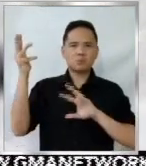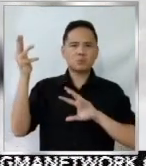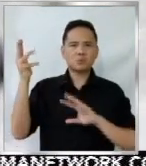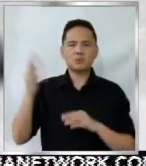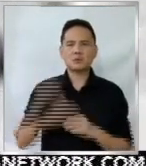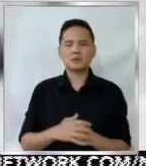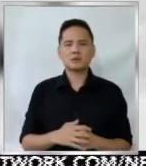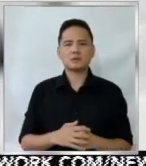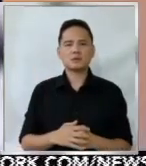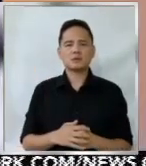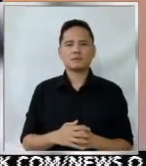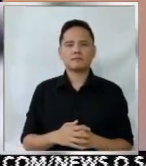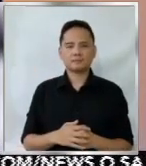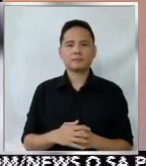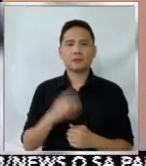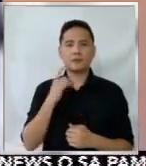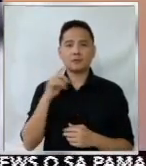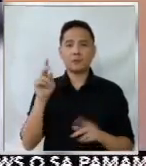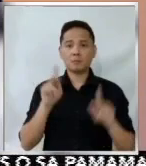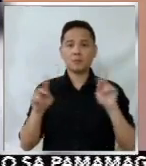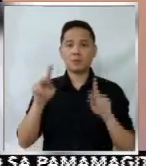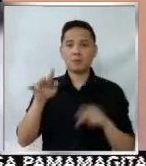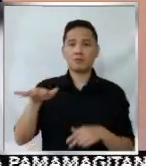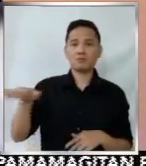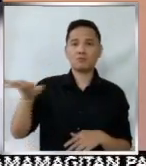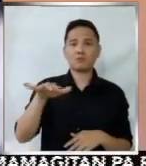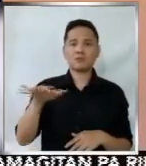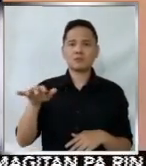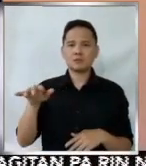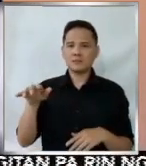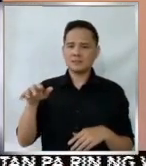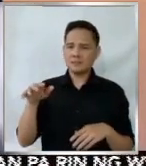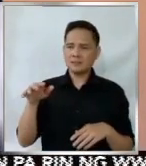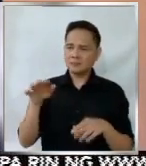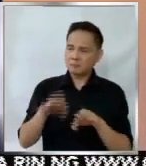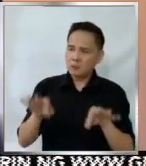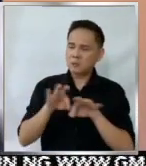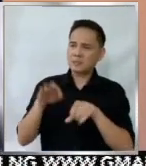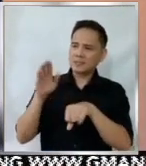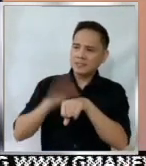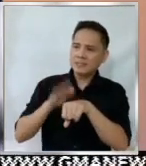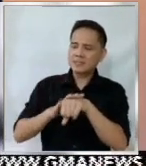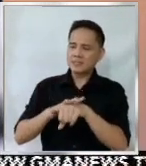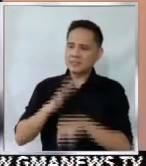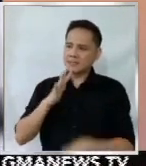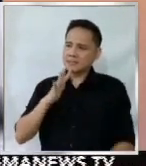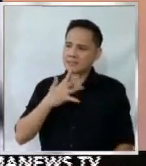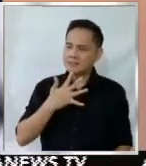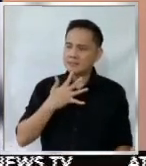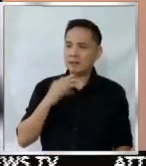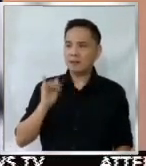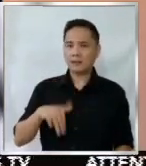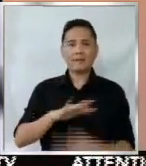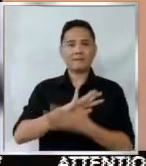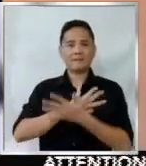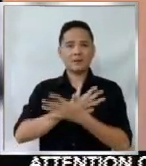For people out there, really take this seriously because the COVID virus is no joke.